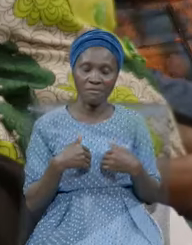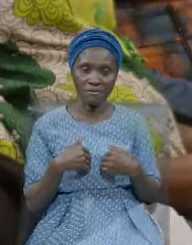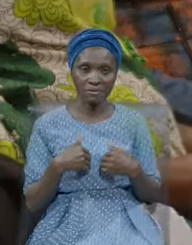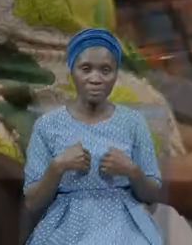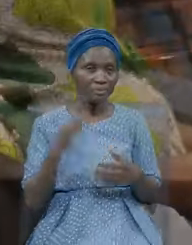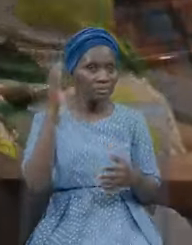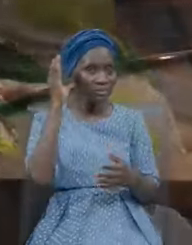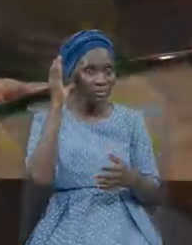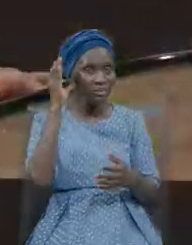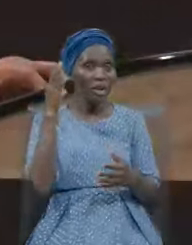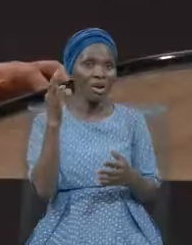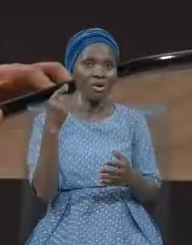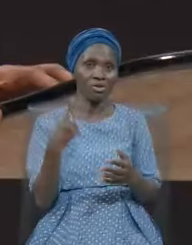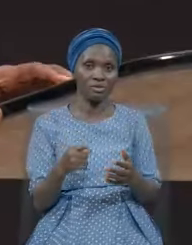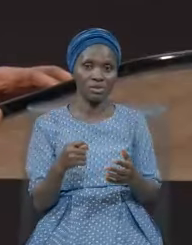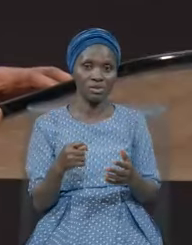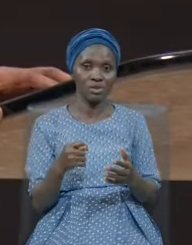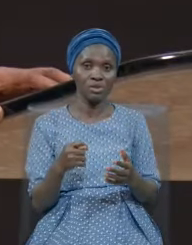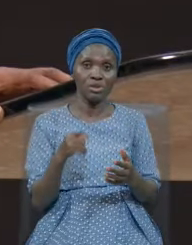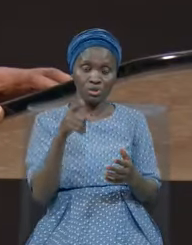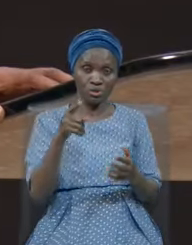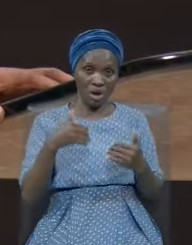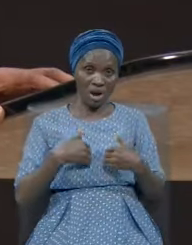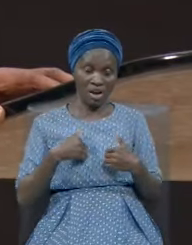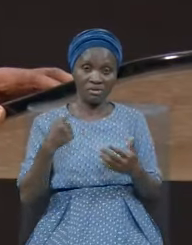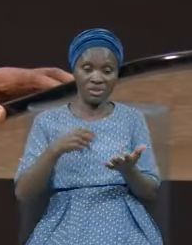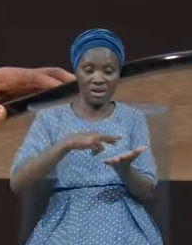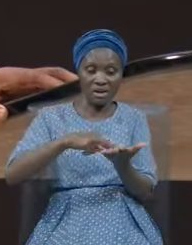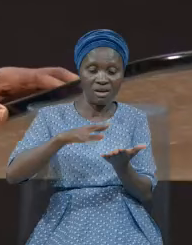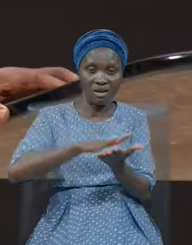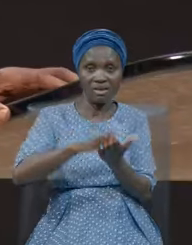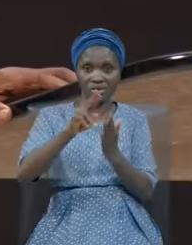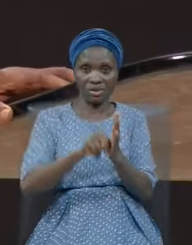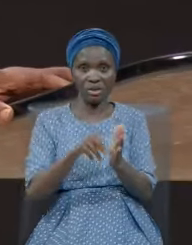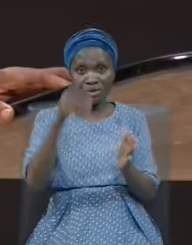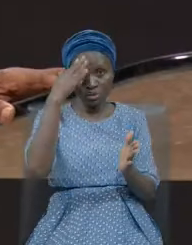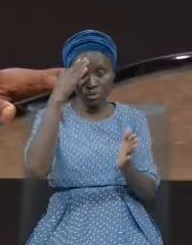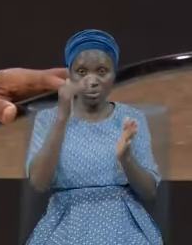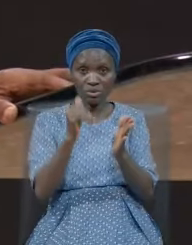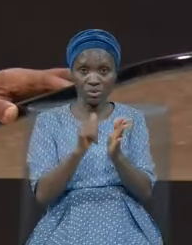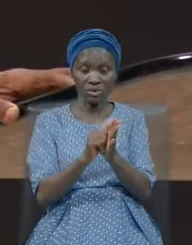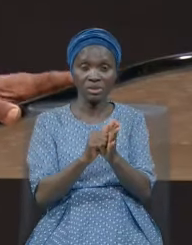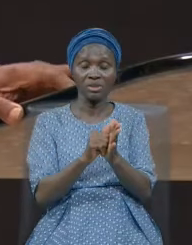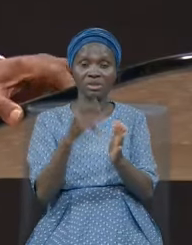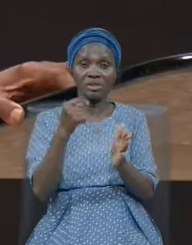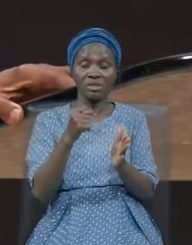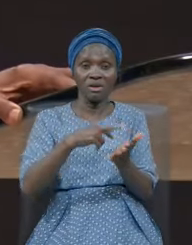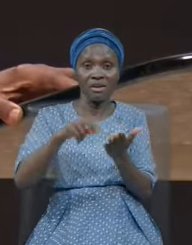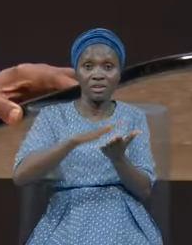righteousness, and you know the righteousness we have been preaching, and you go beyond